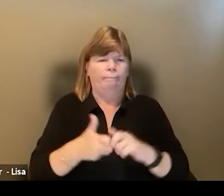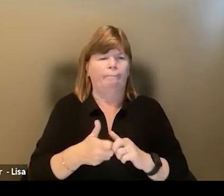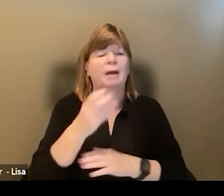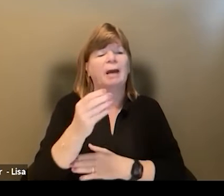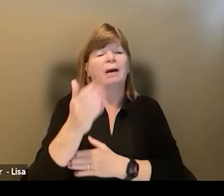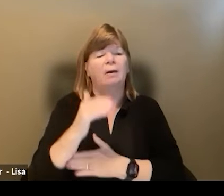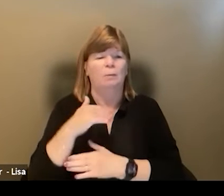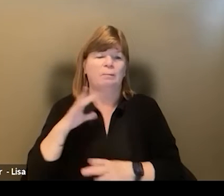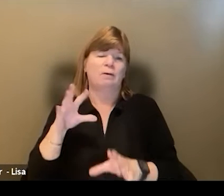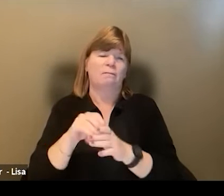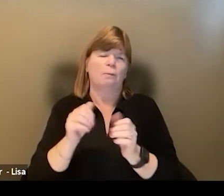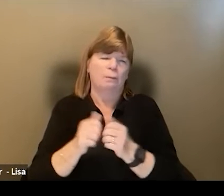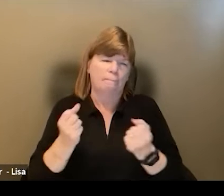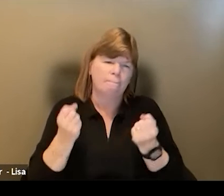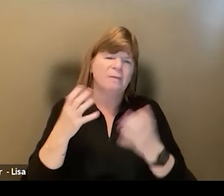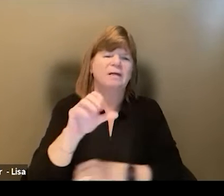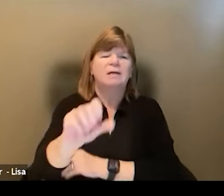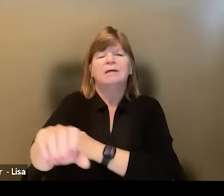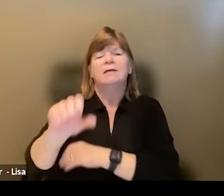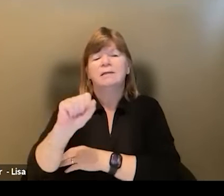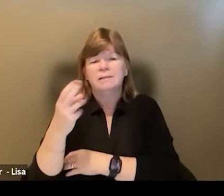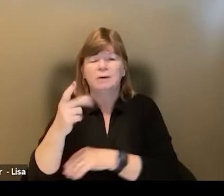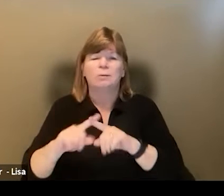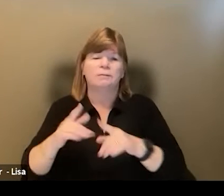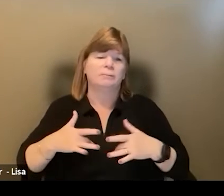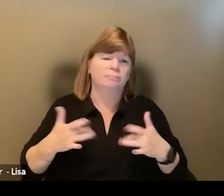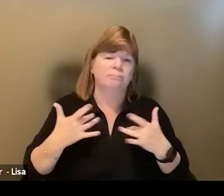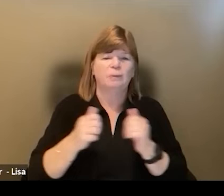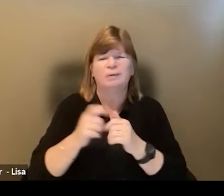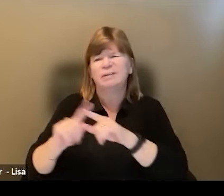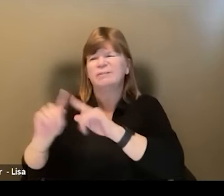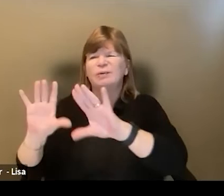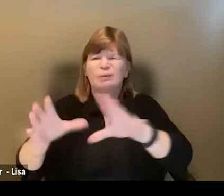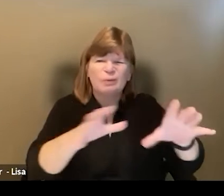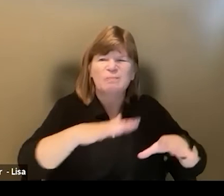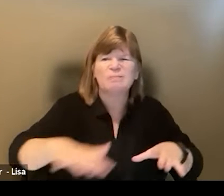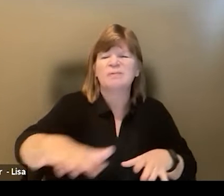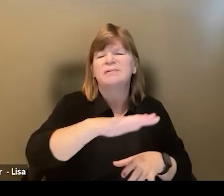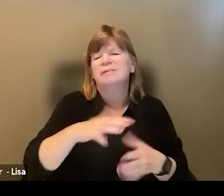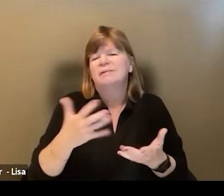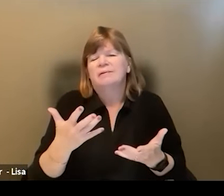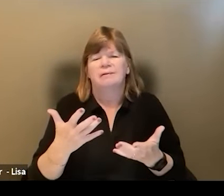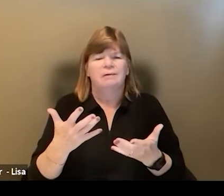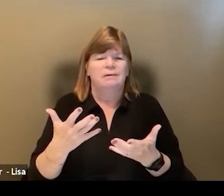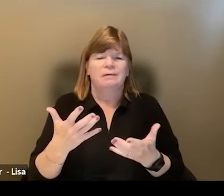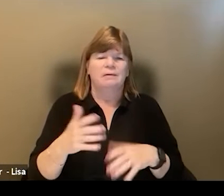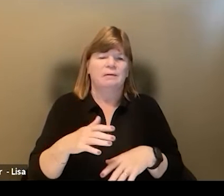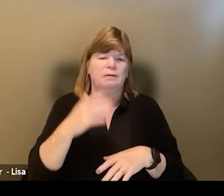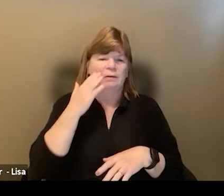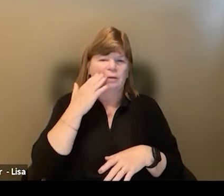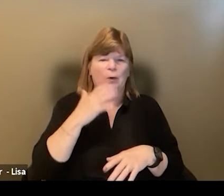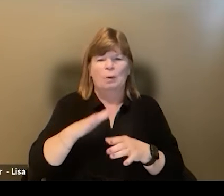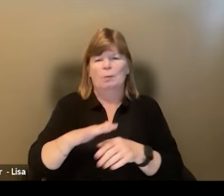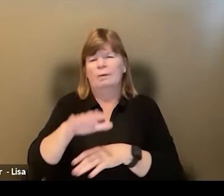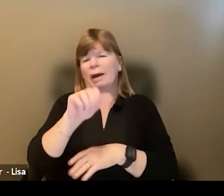have engaged in a number of stakeholder activities with consumer groups, providers, area on